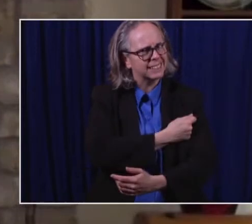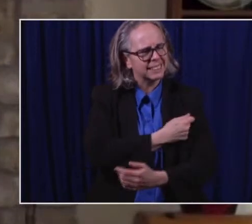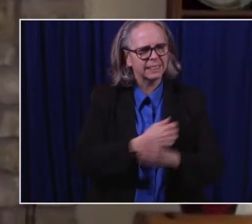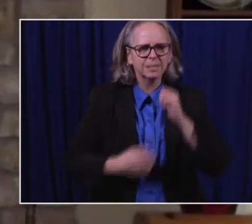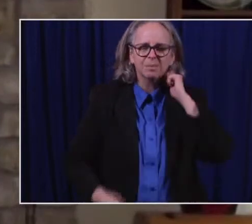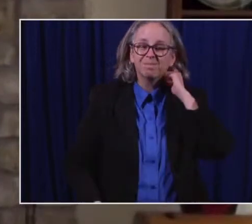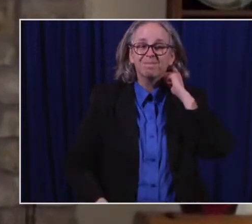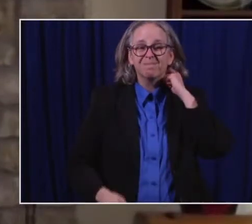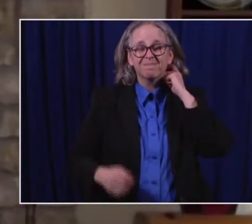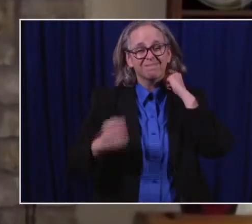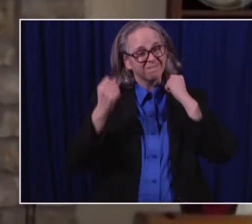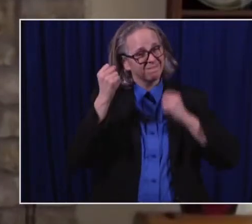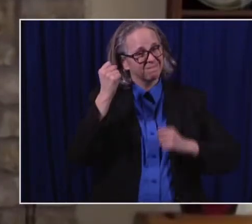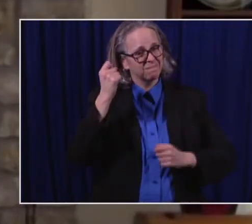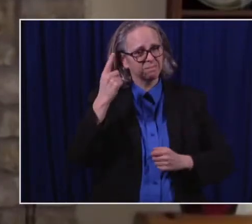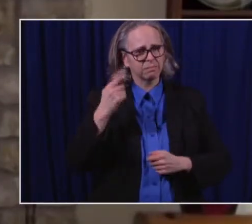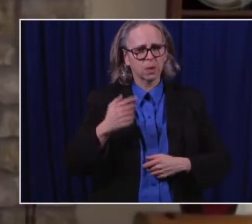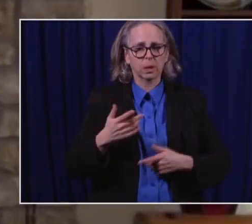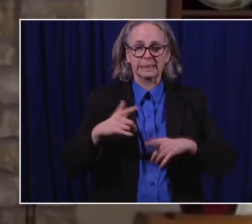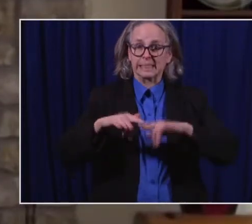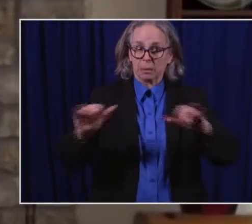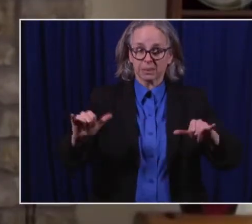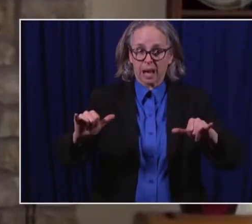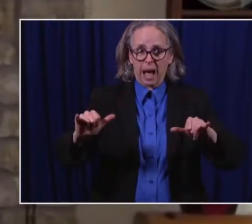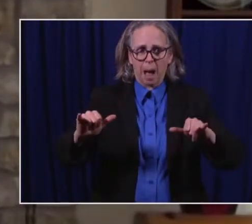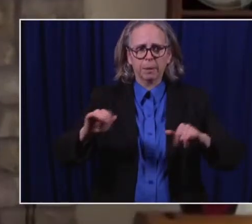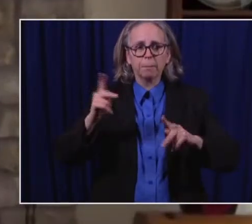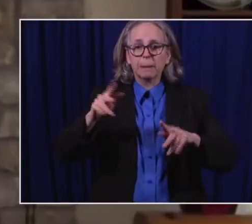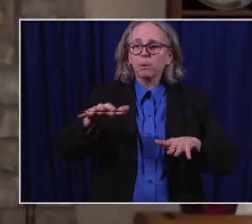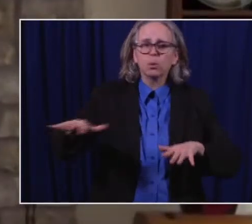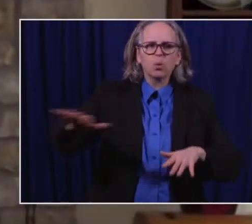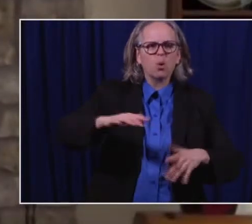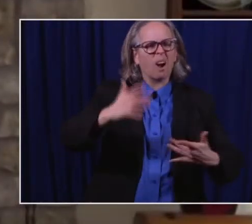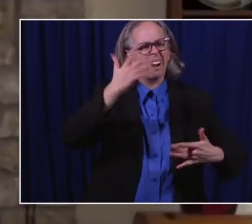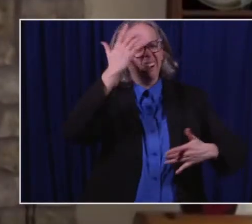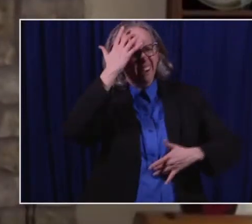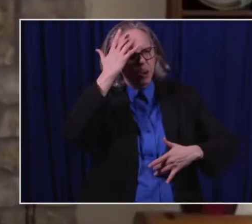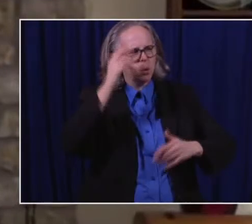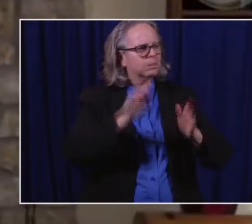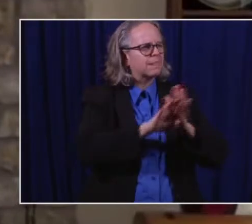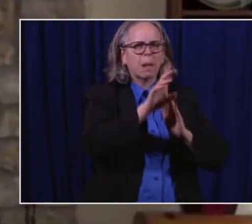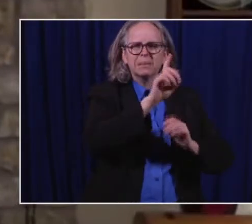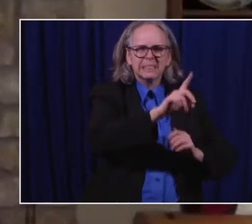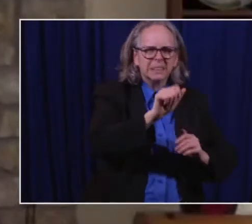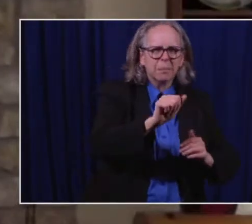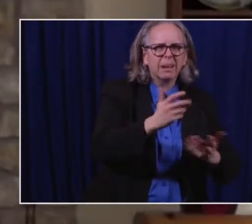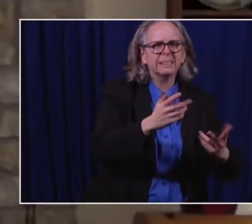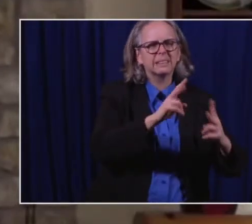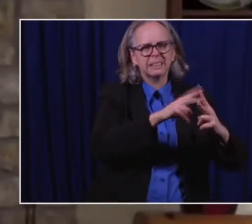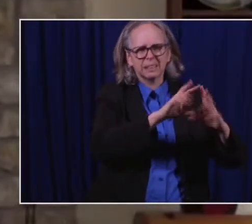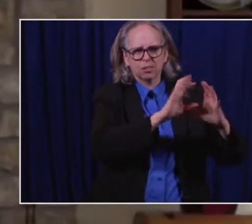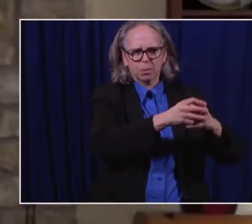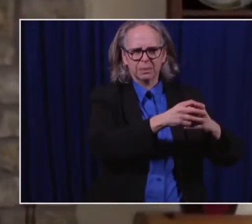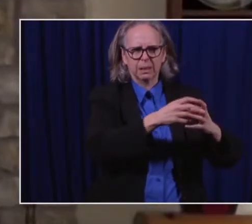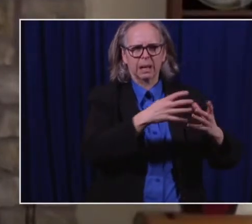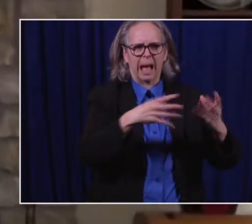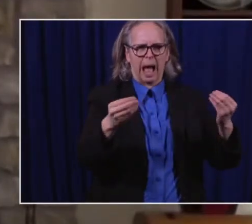vaccinating this week people with intellectual or developmental disabilities and who have also certain medical